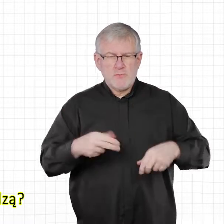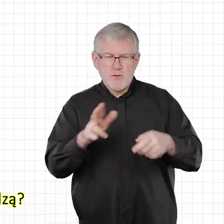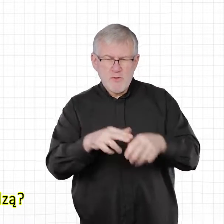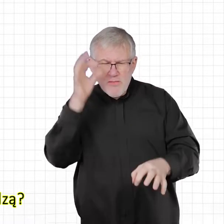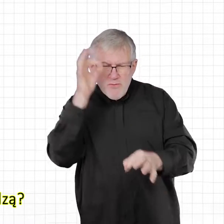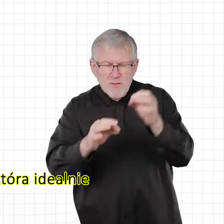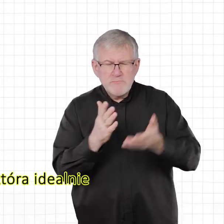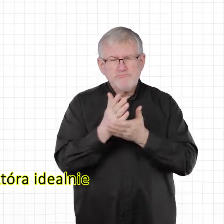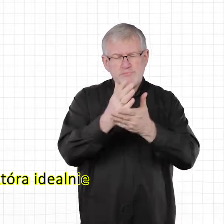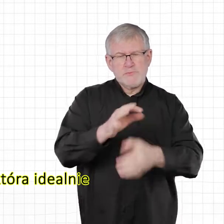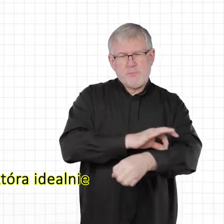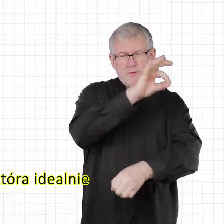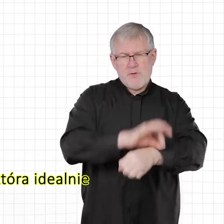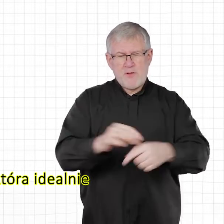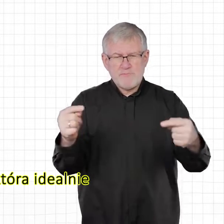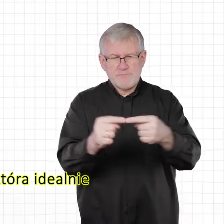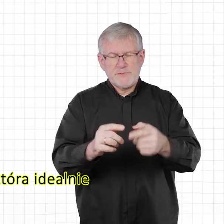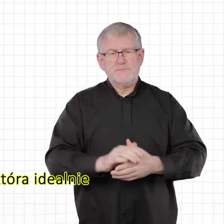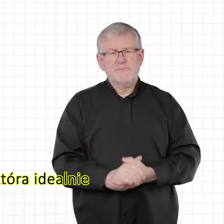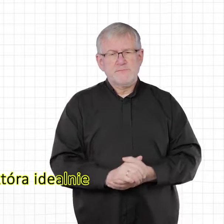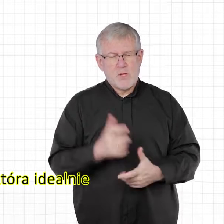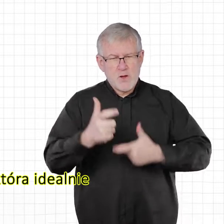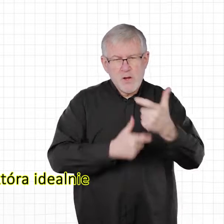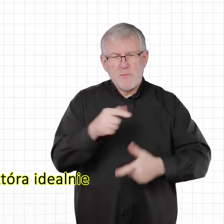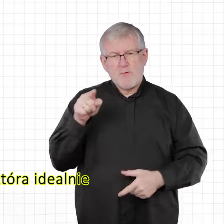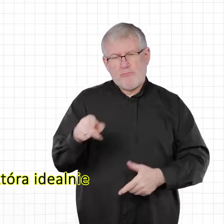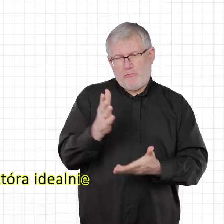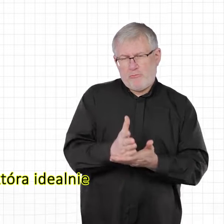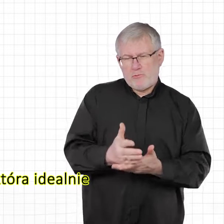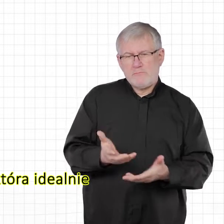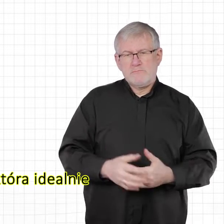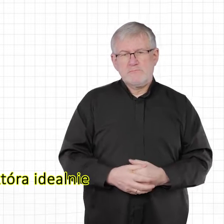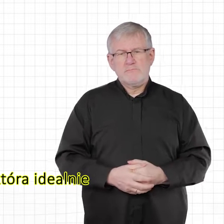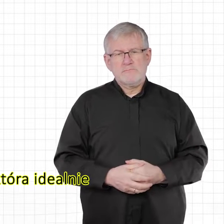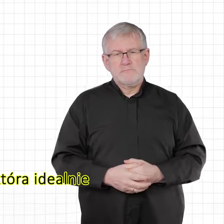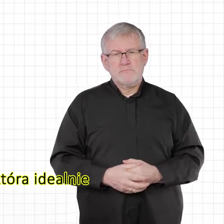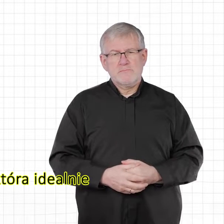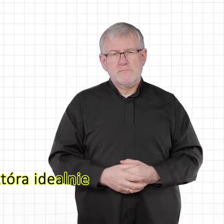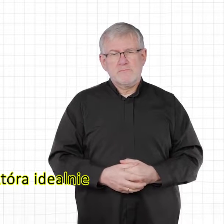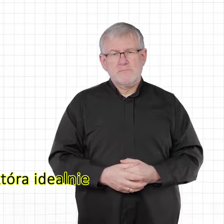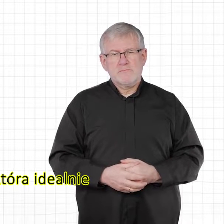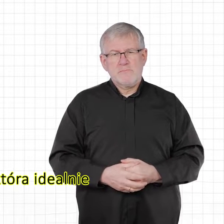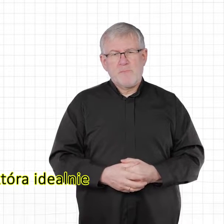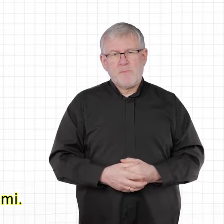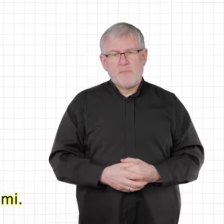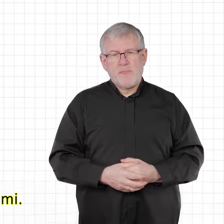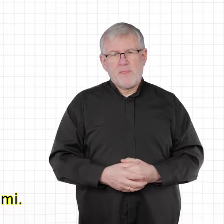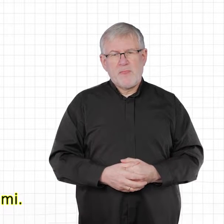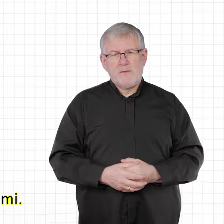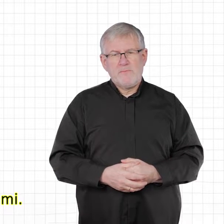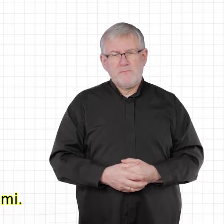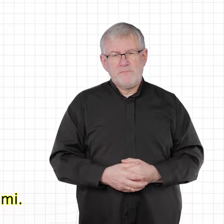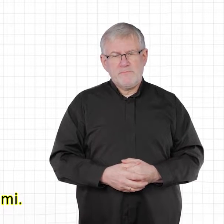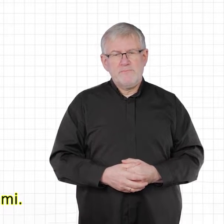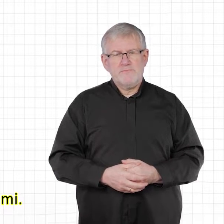they are searching for, and we will try to find the expertise that fits their program perfectly. And we've